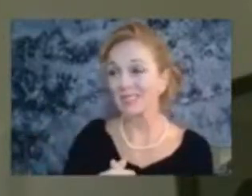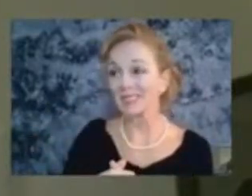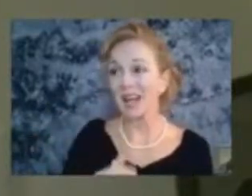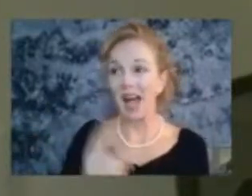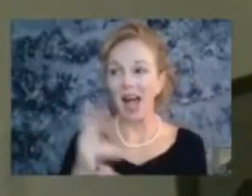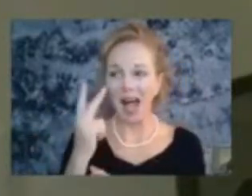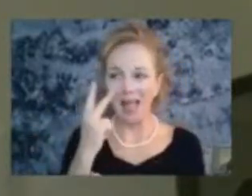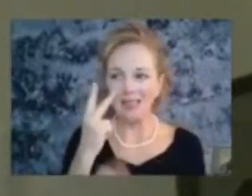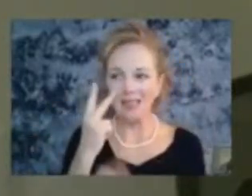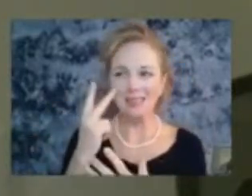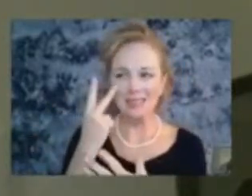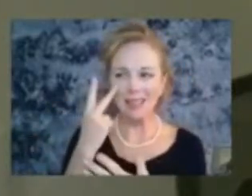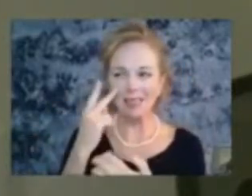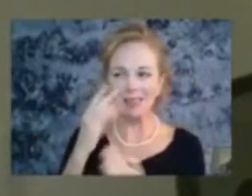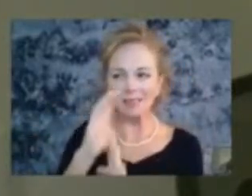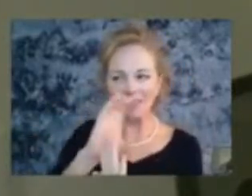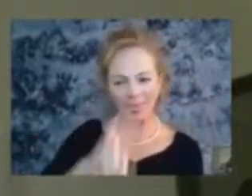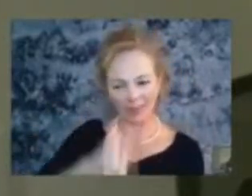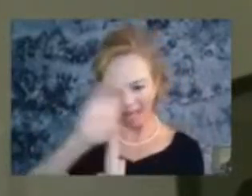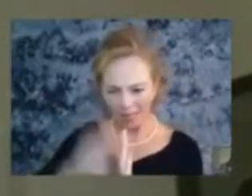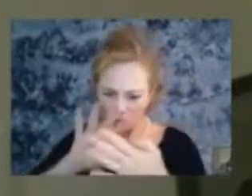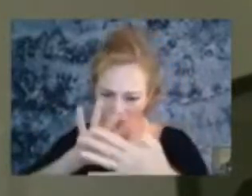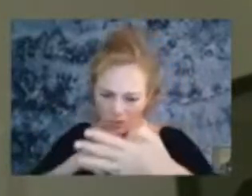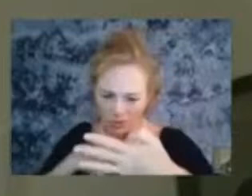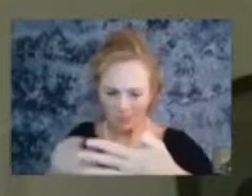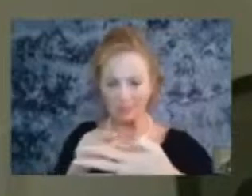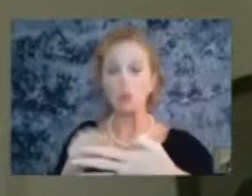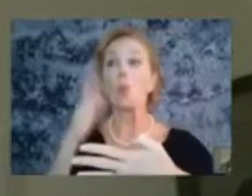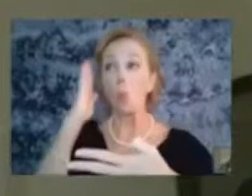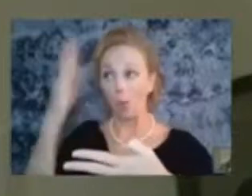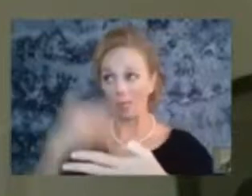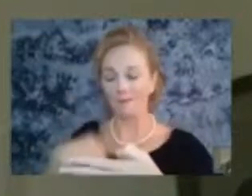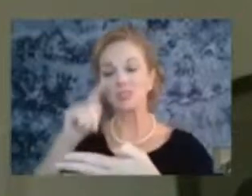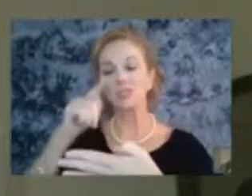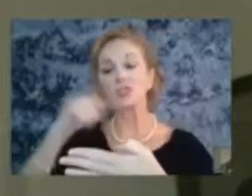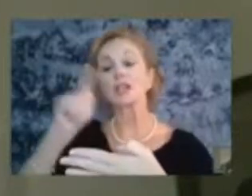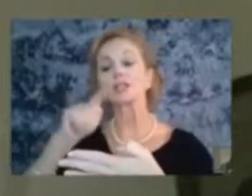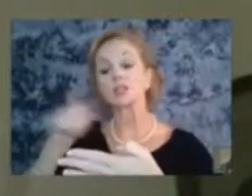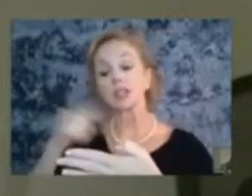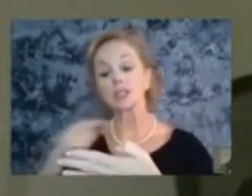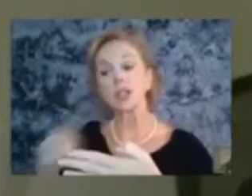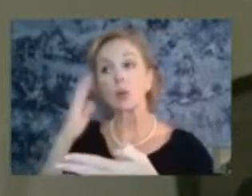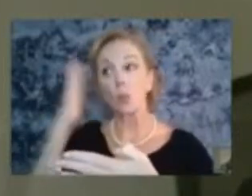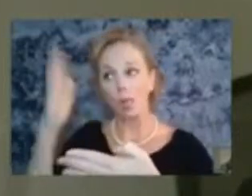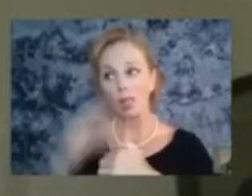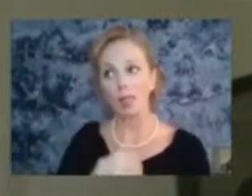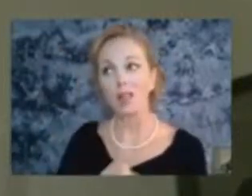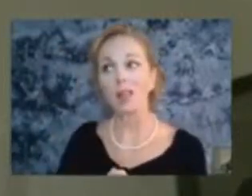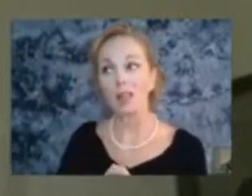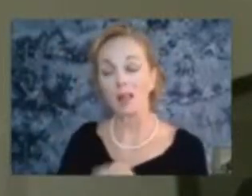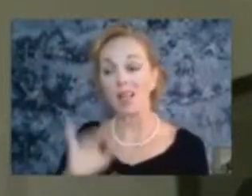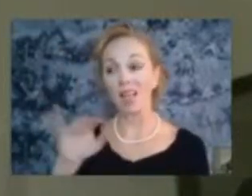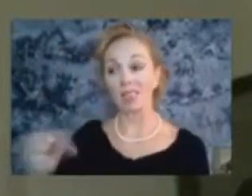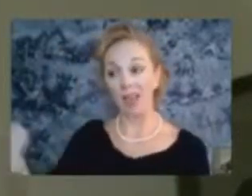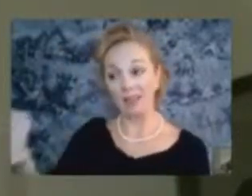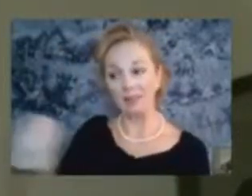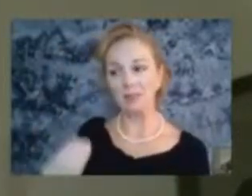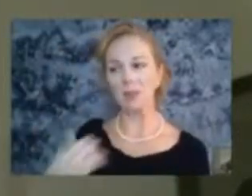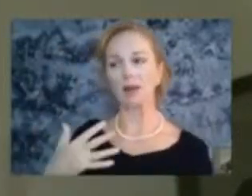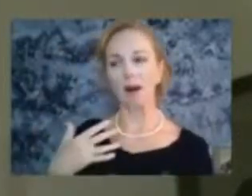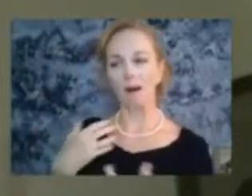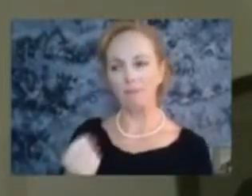will have all of those, the checklist done by that point. That gives me confidence to